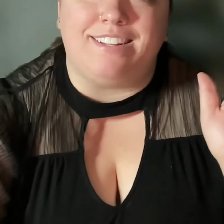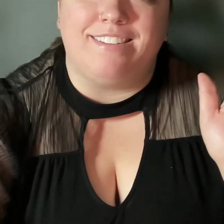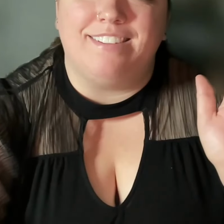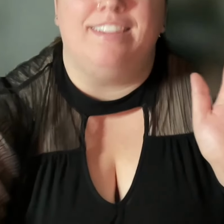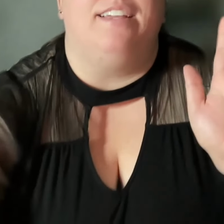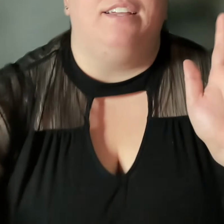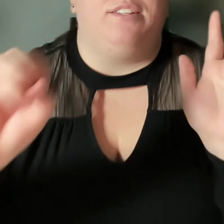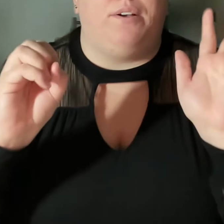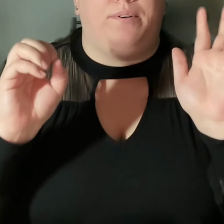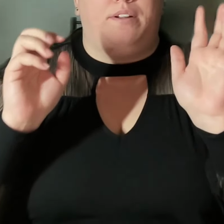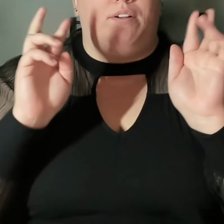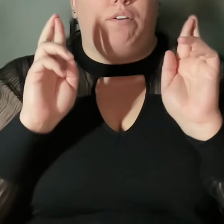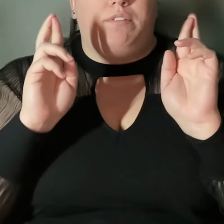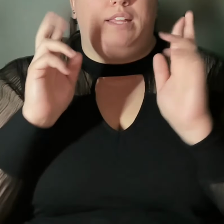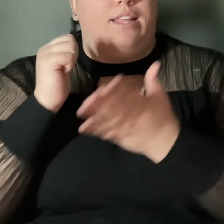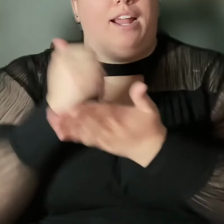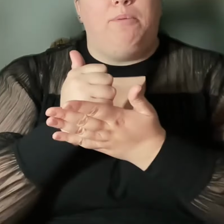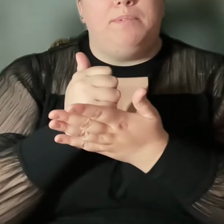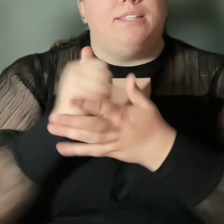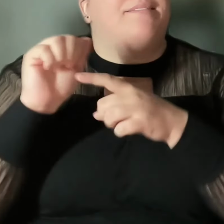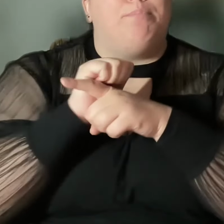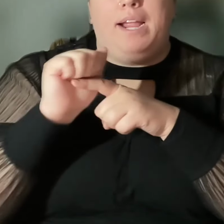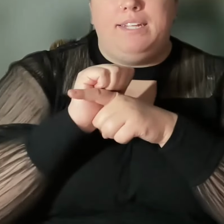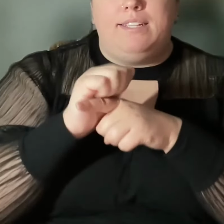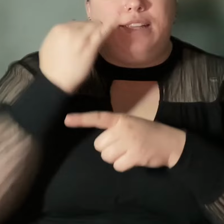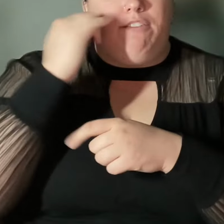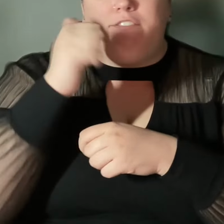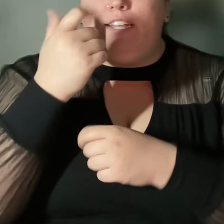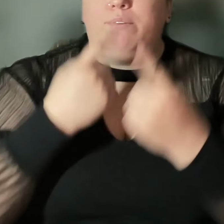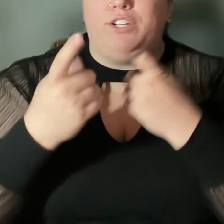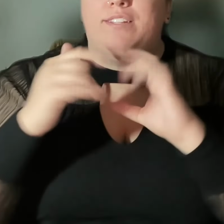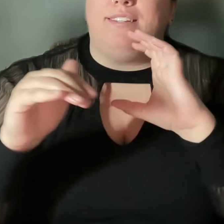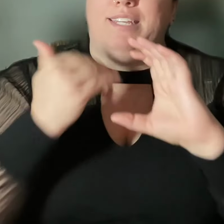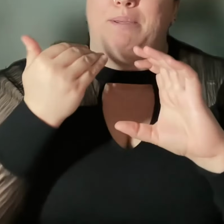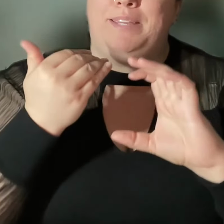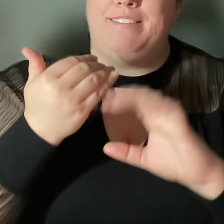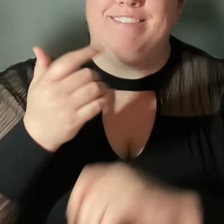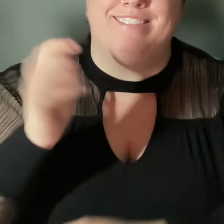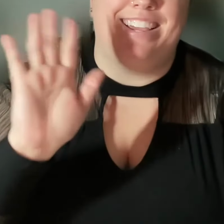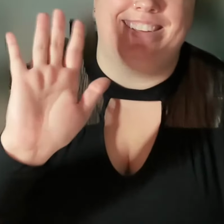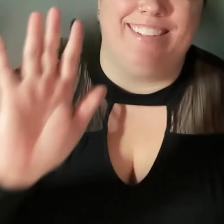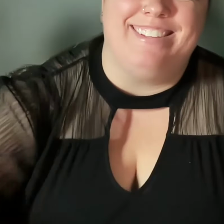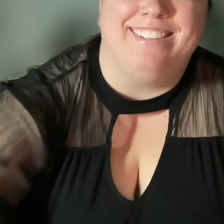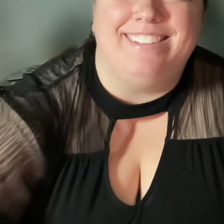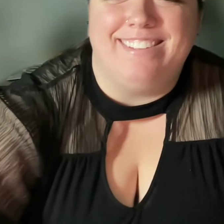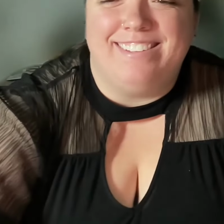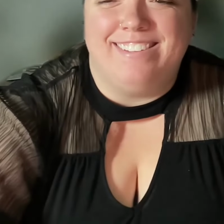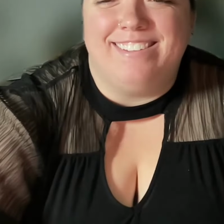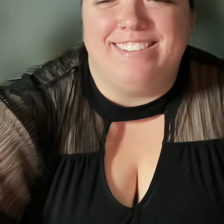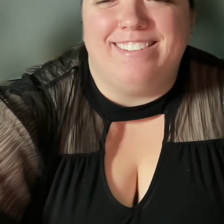But that's it. So hopefully that helps. Practice. If you have any questions, email me. Okay.